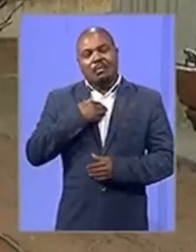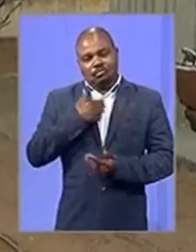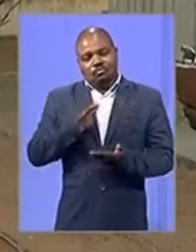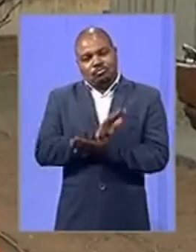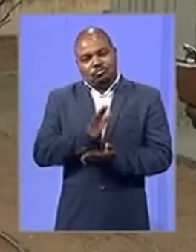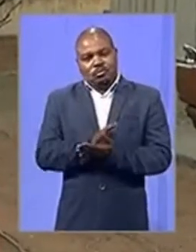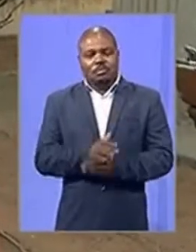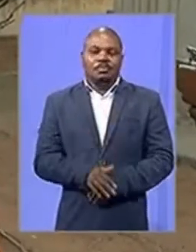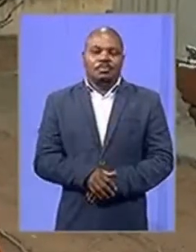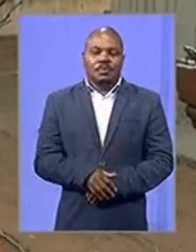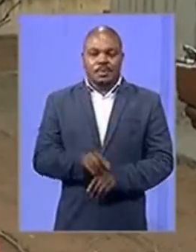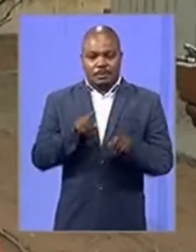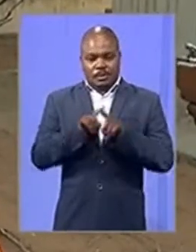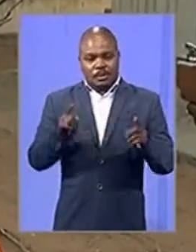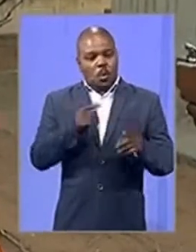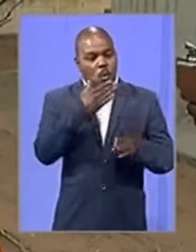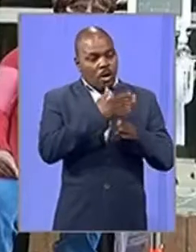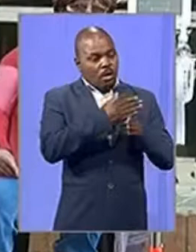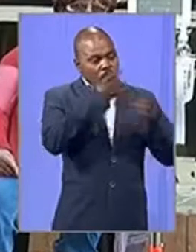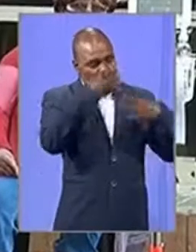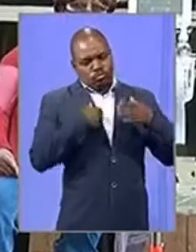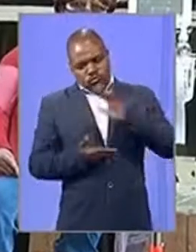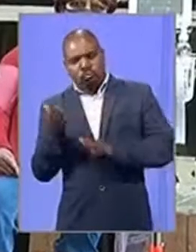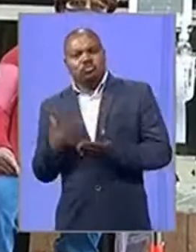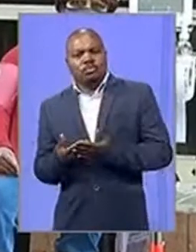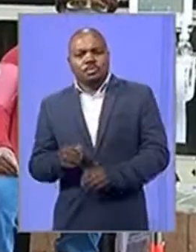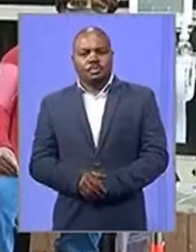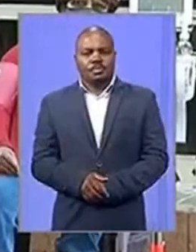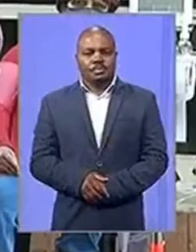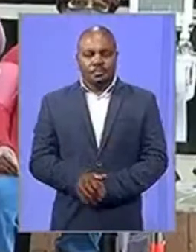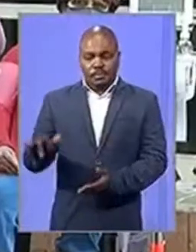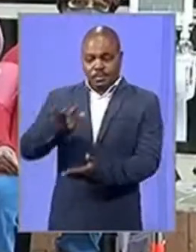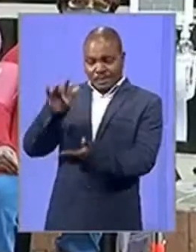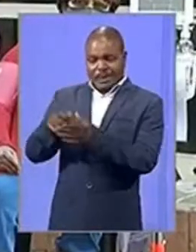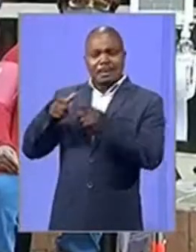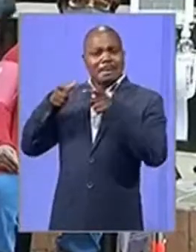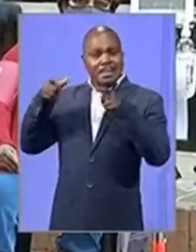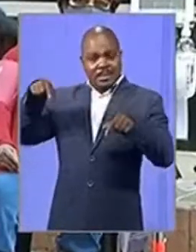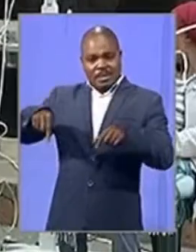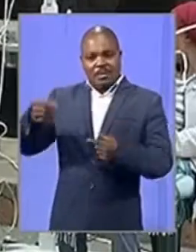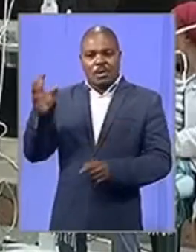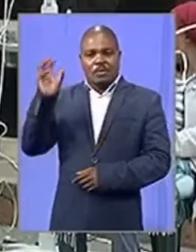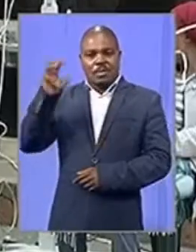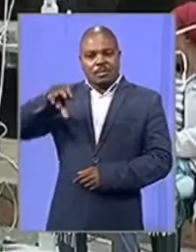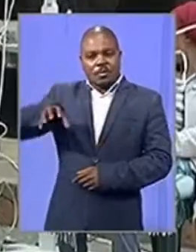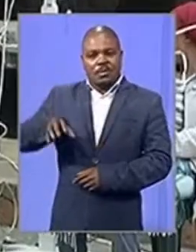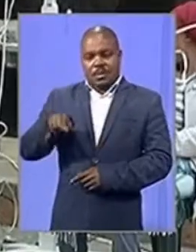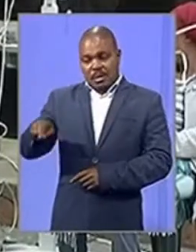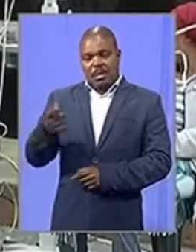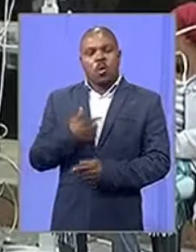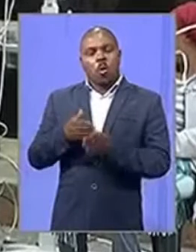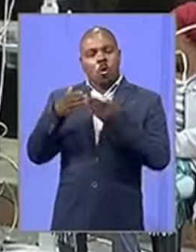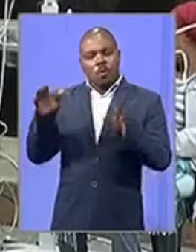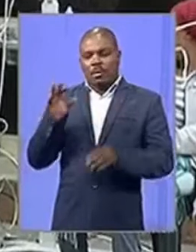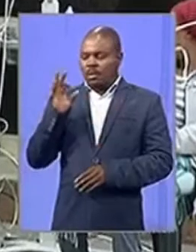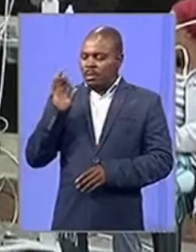right ya ba re lokolotse mosebetsing. Setsha sena ke se seng sa tse kgolo provinceng mme se bulwa matsatsi